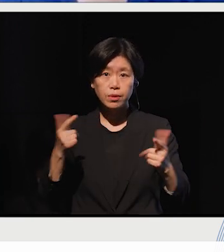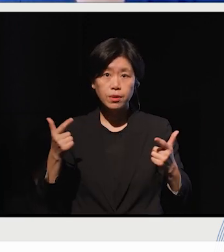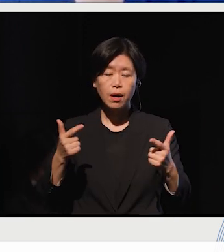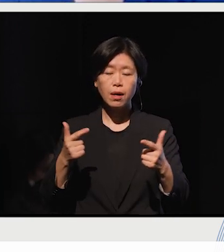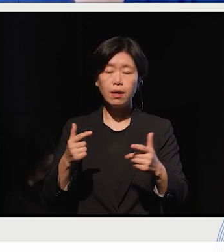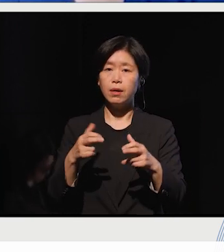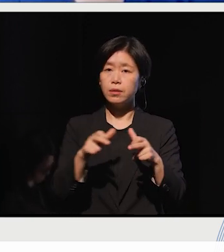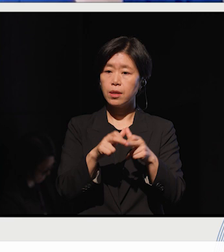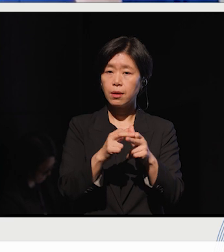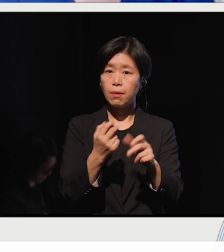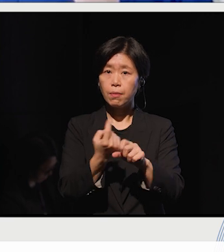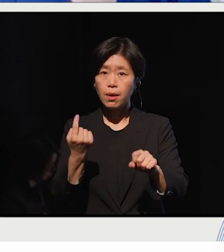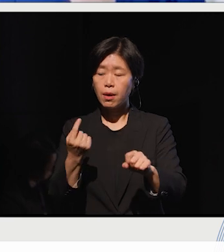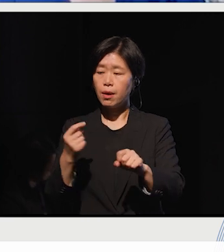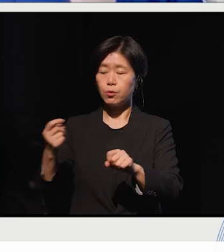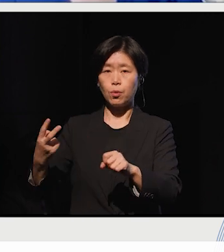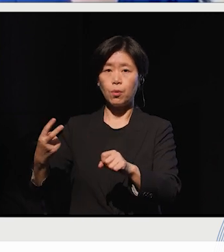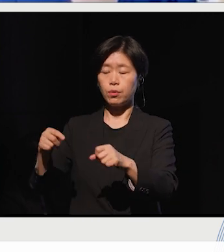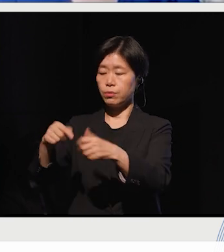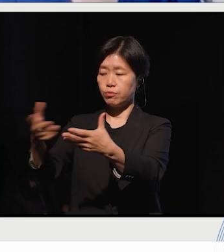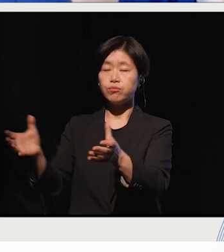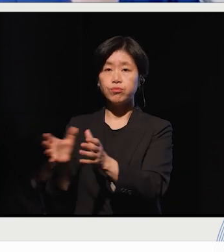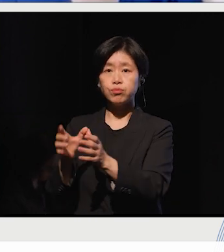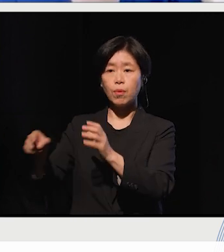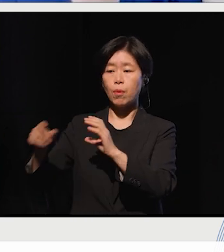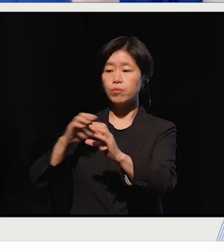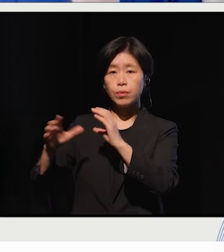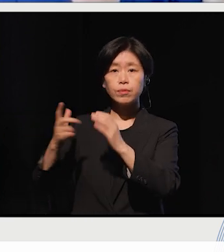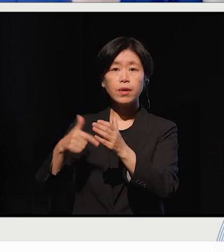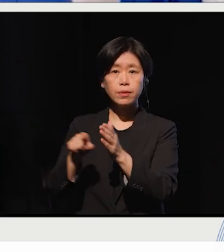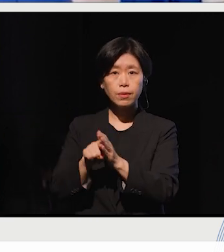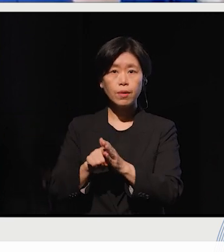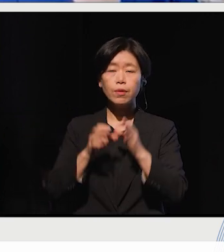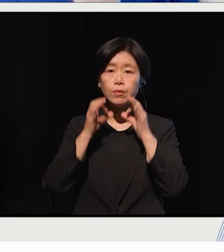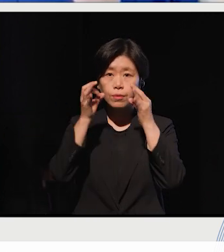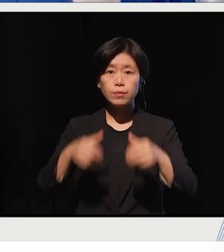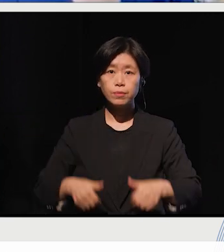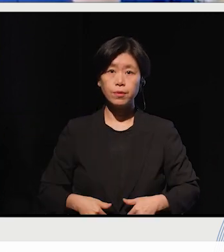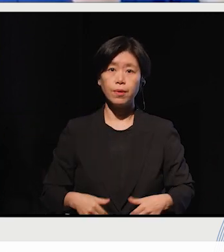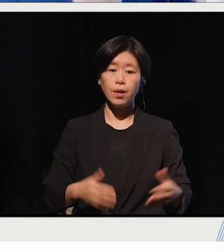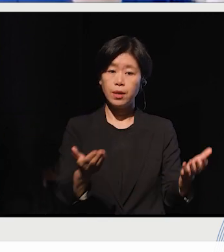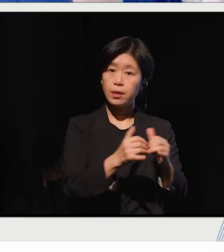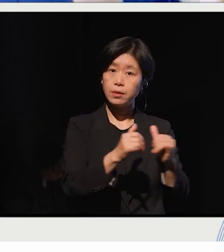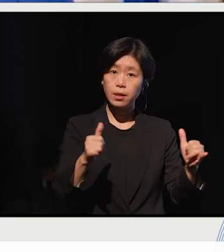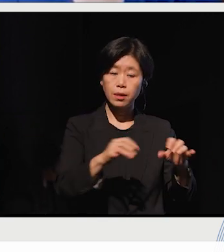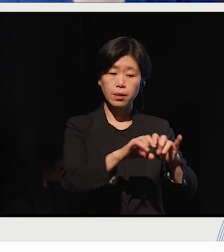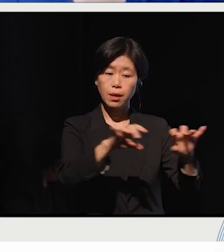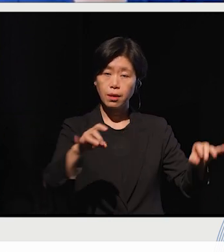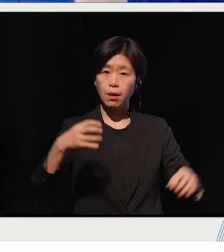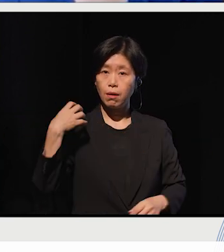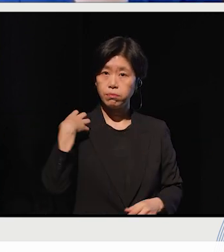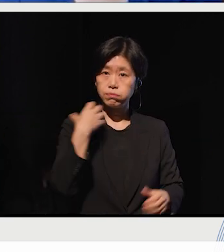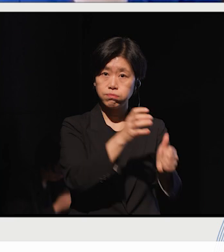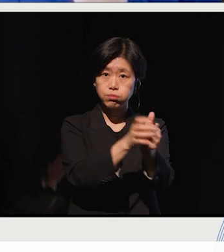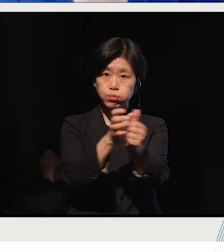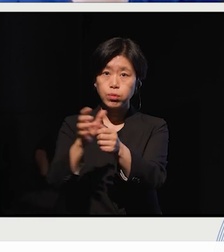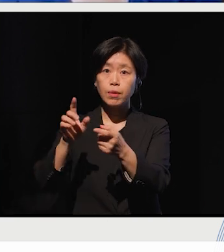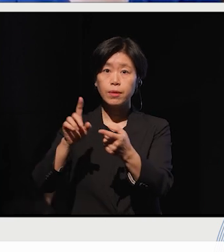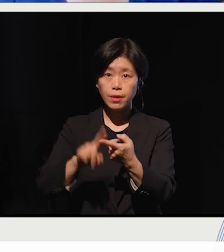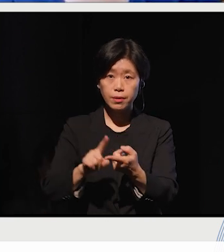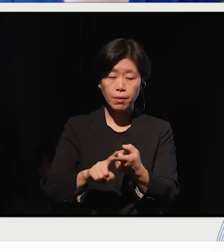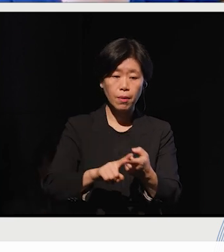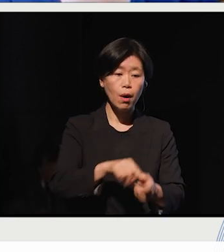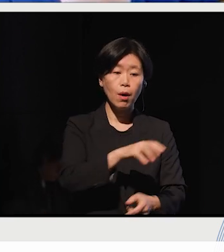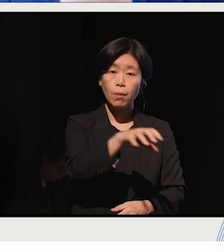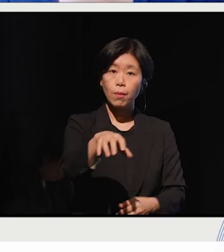So this is what I mean. These are the kinds of things that we train our staff on so that they are empowered to execute accessibility